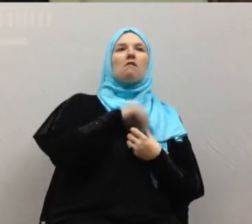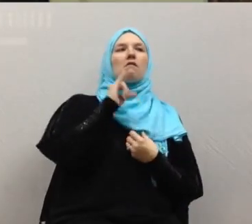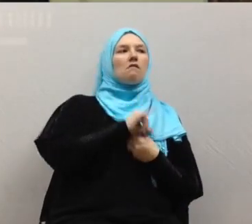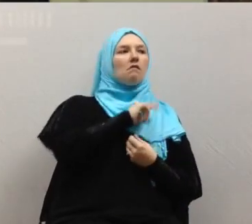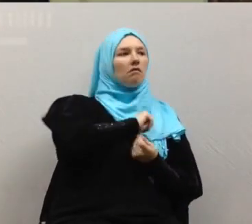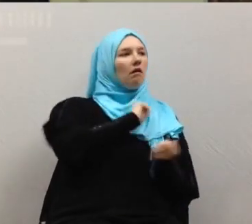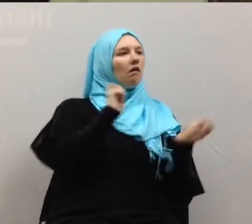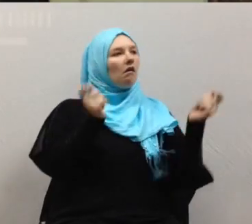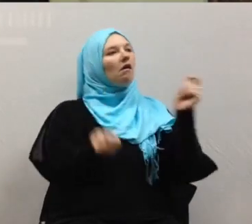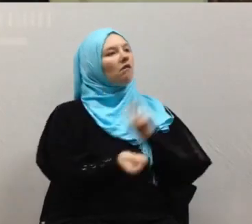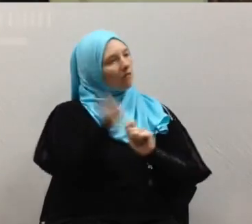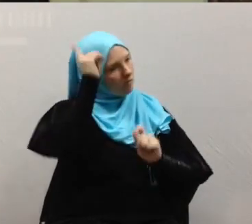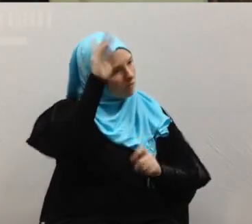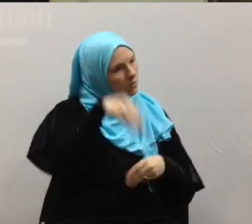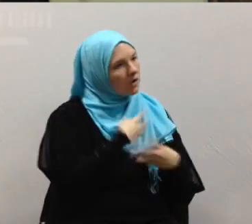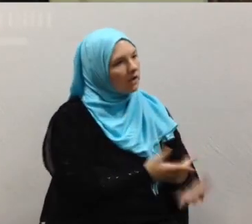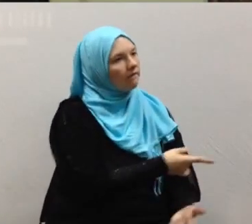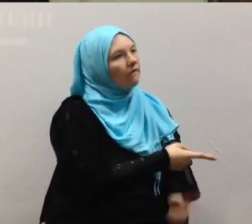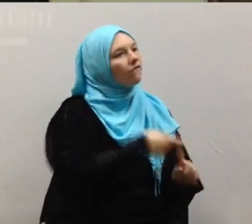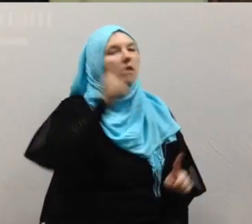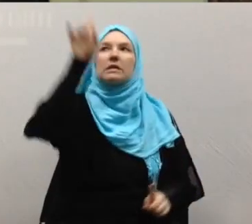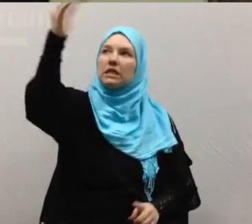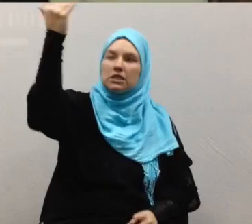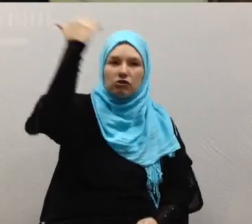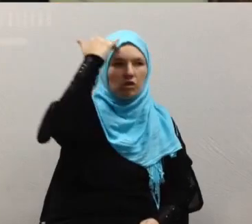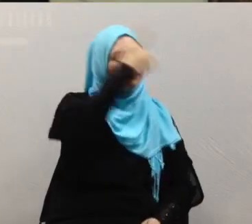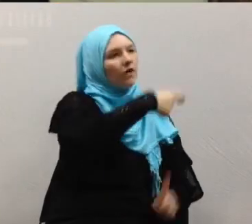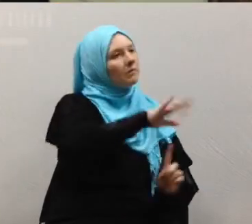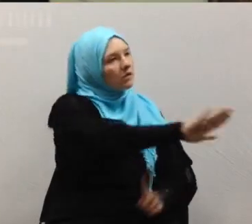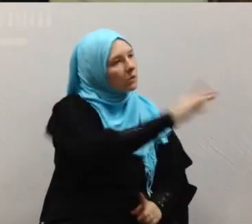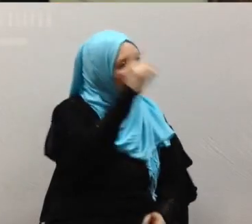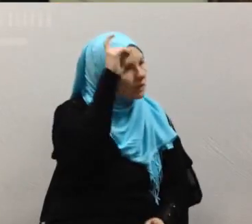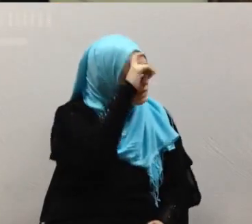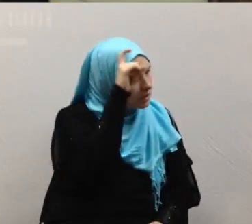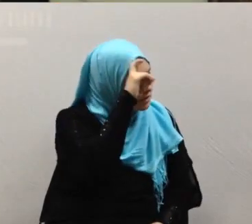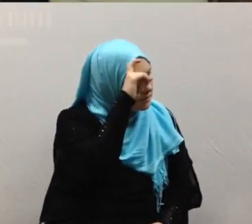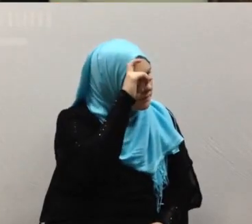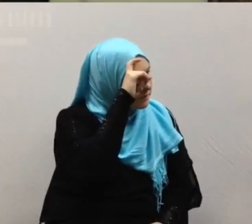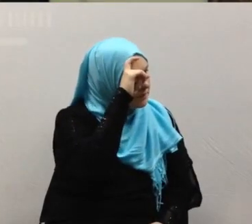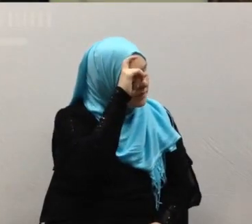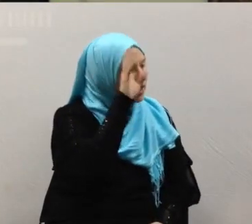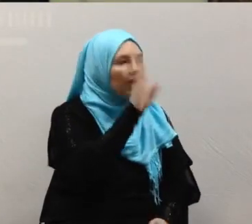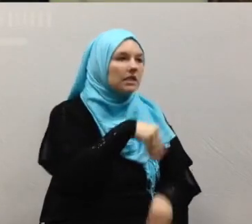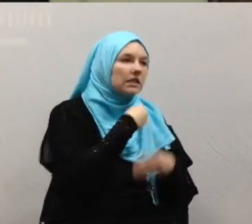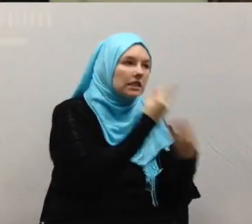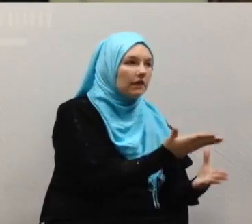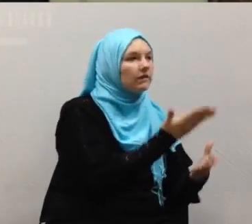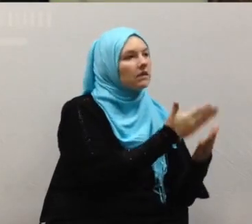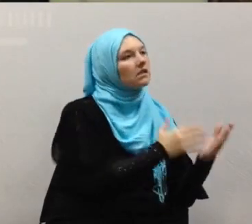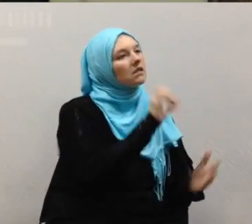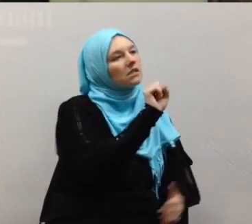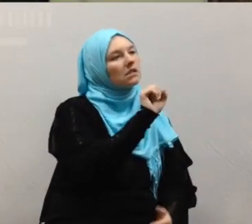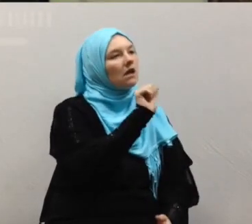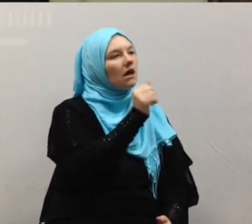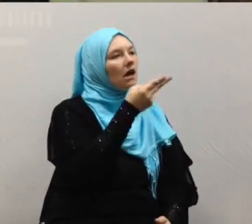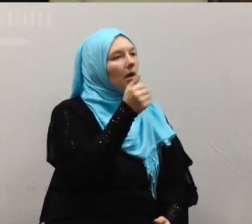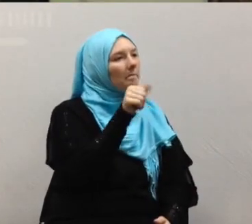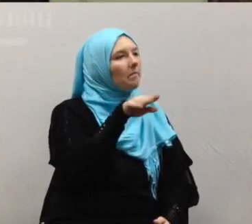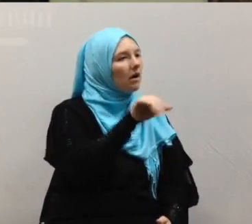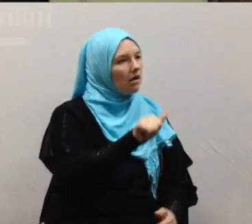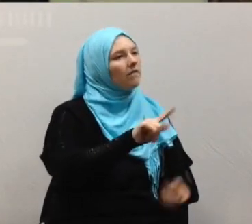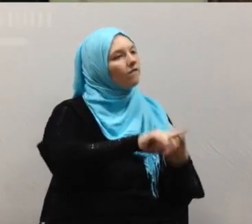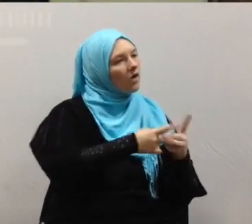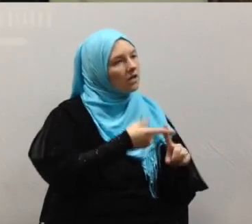wisdom, Allah subhanahu wa ta'ala has given the Sahaba the tranquility of following through with the